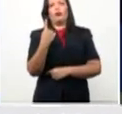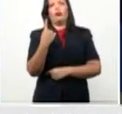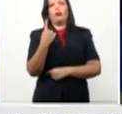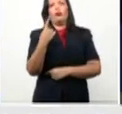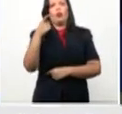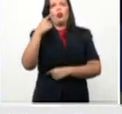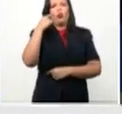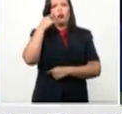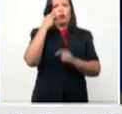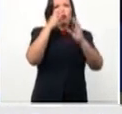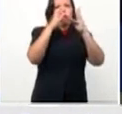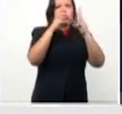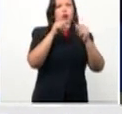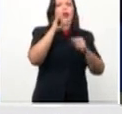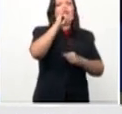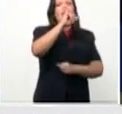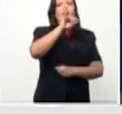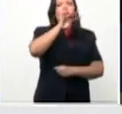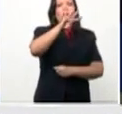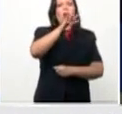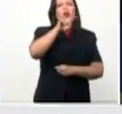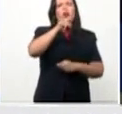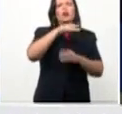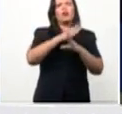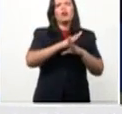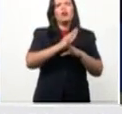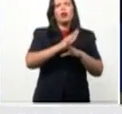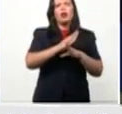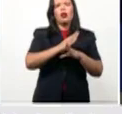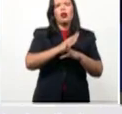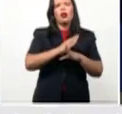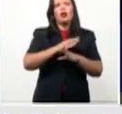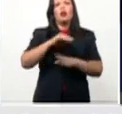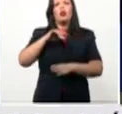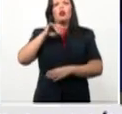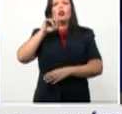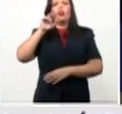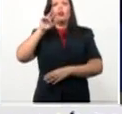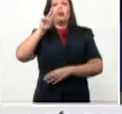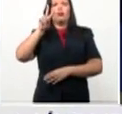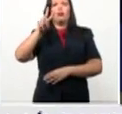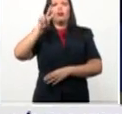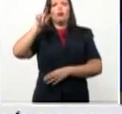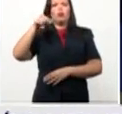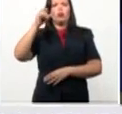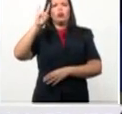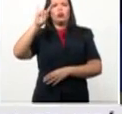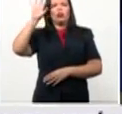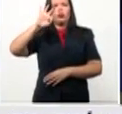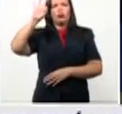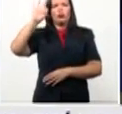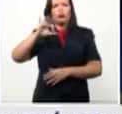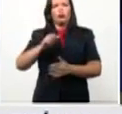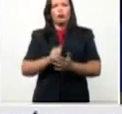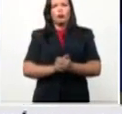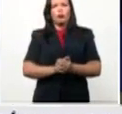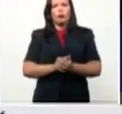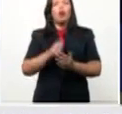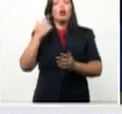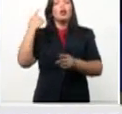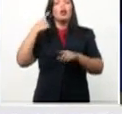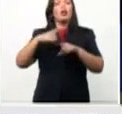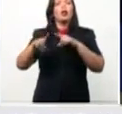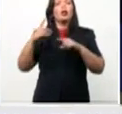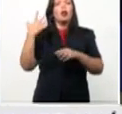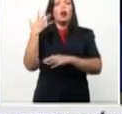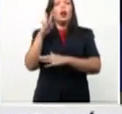now have 64 people whose source has not been identified, 2.9%. We have the